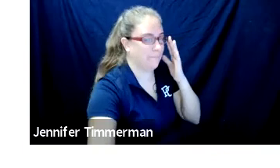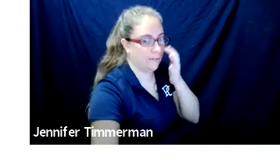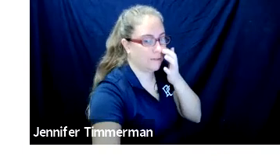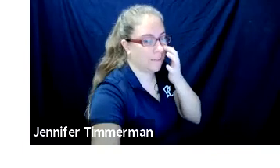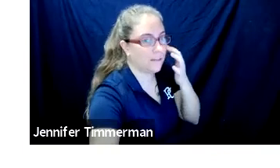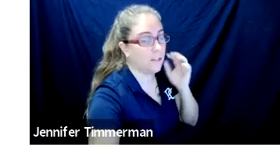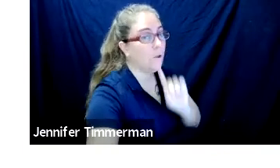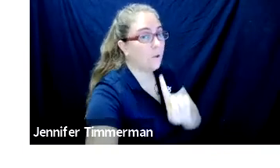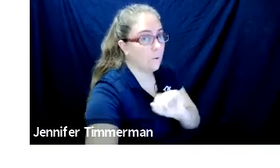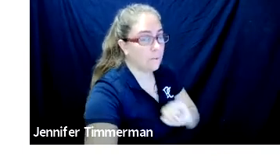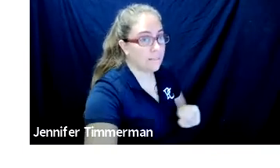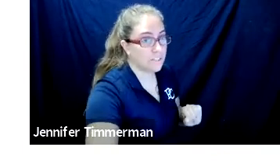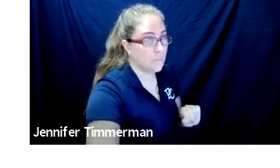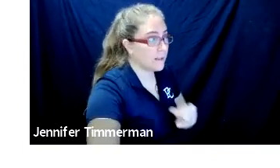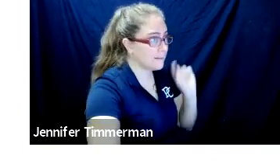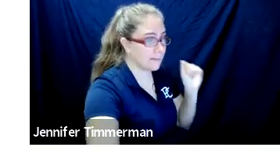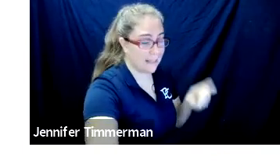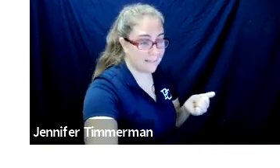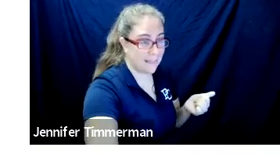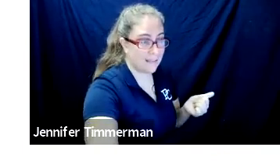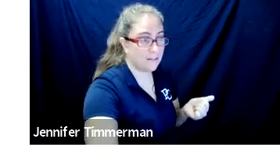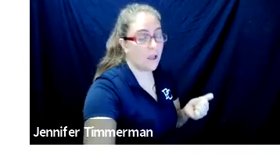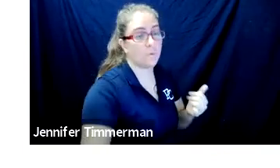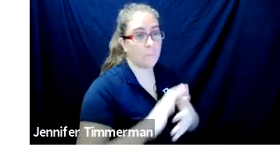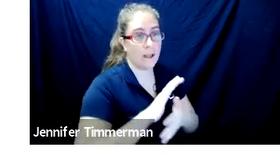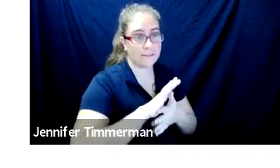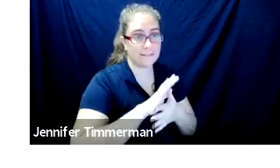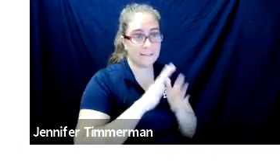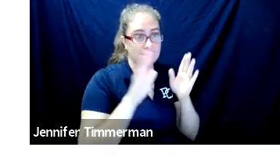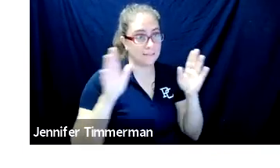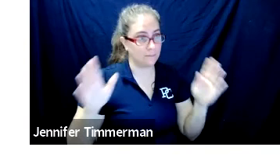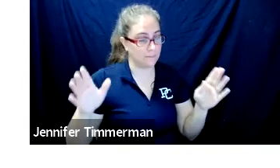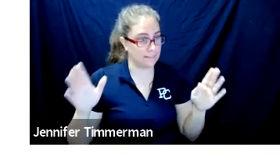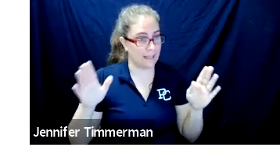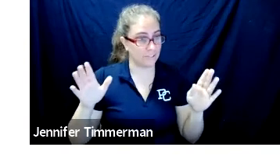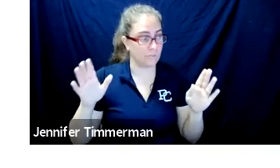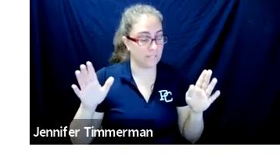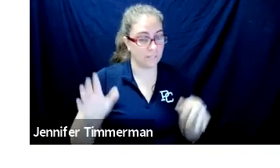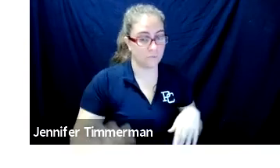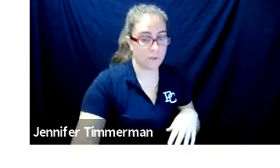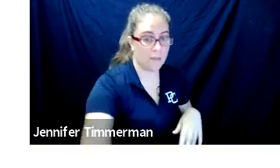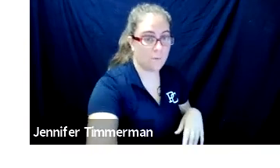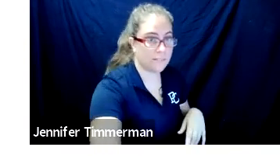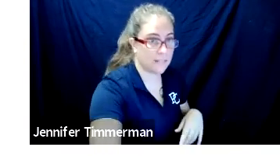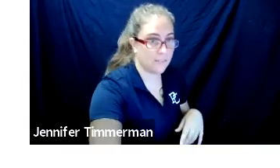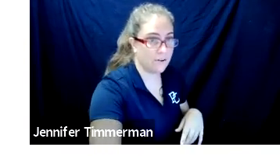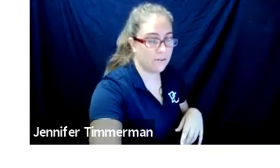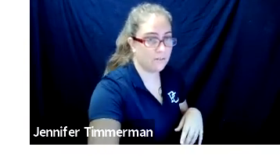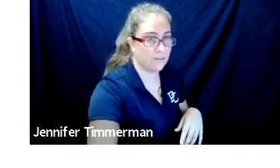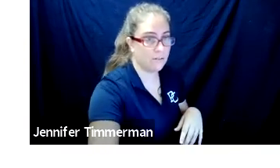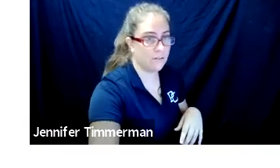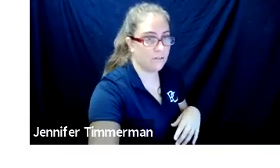Good. Let's go back to our last slide. I want to practice this last 2 sets of vocab all